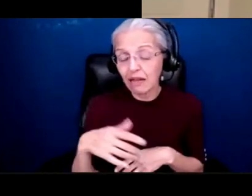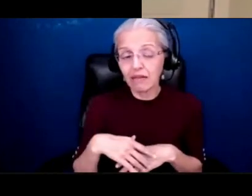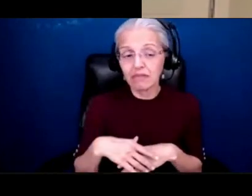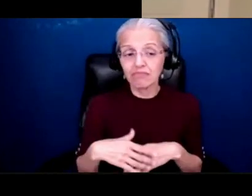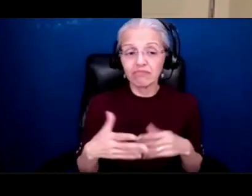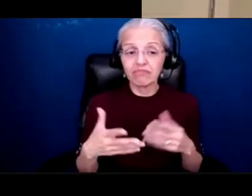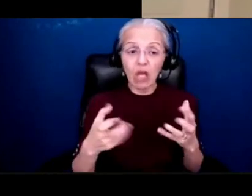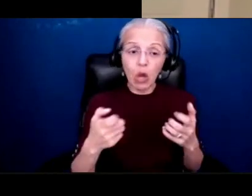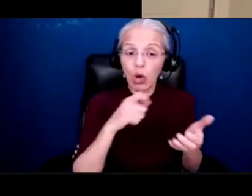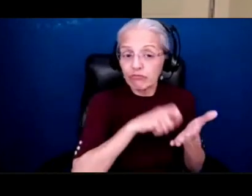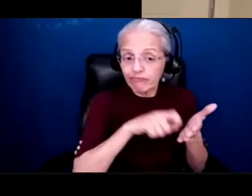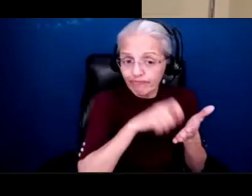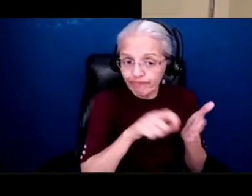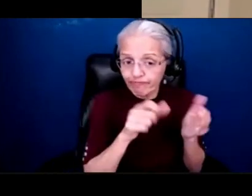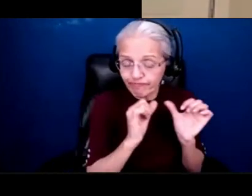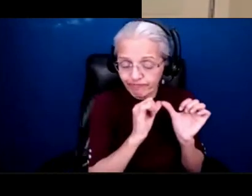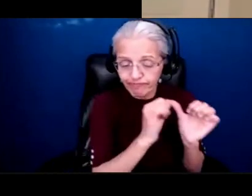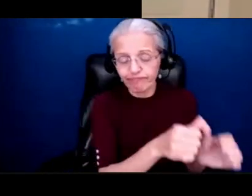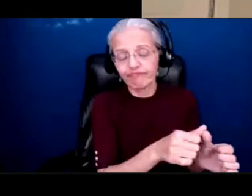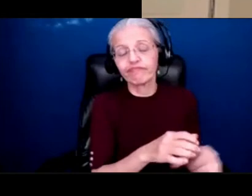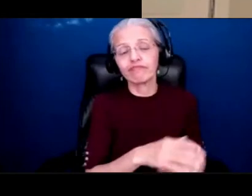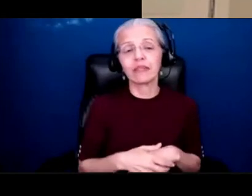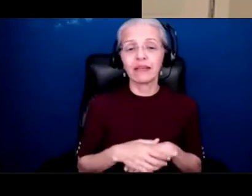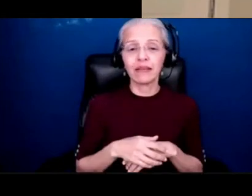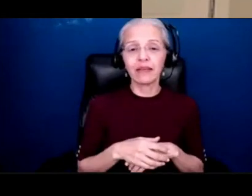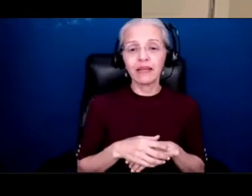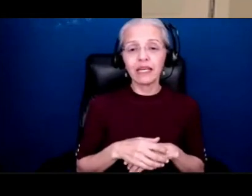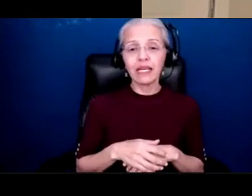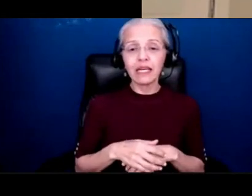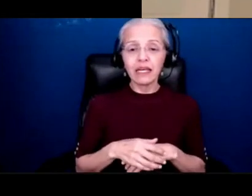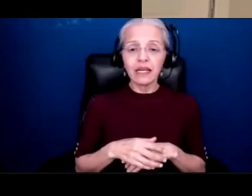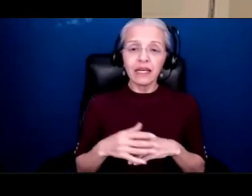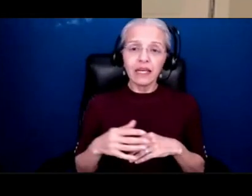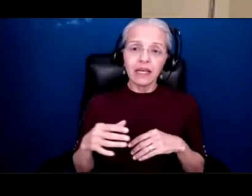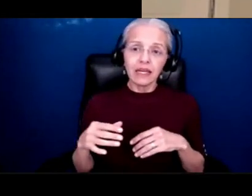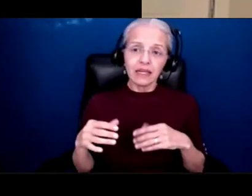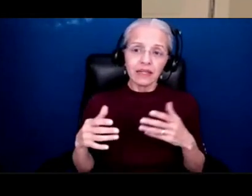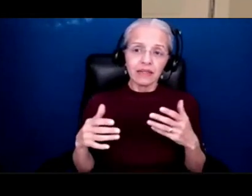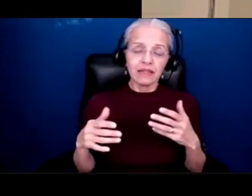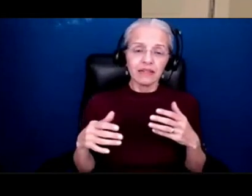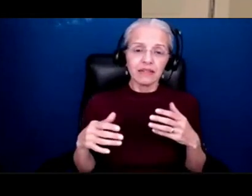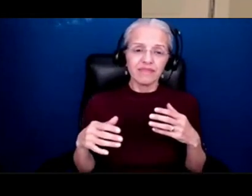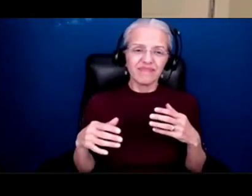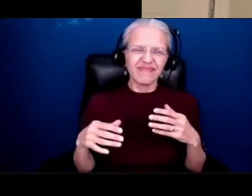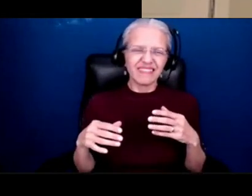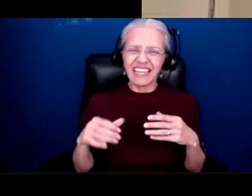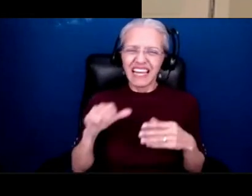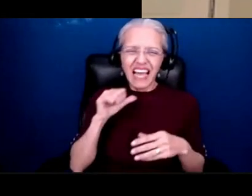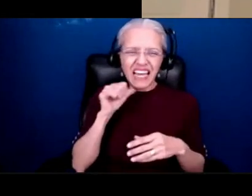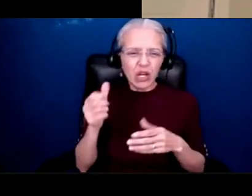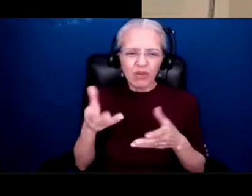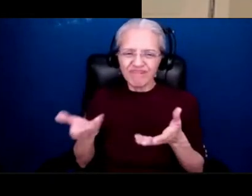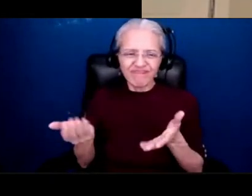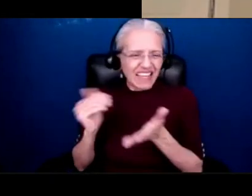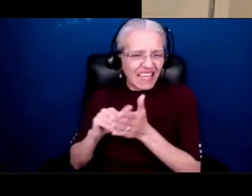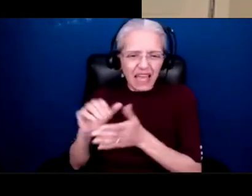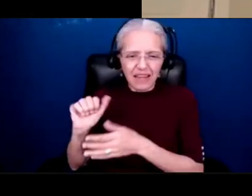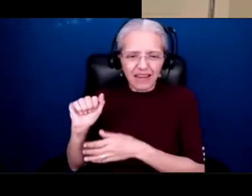up with. And, you know, instead of going to another anthology, because it could have